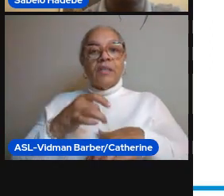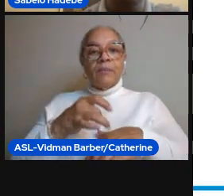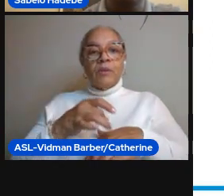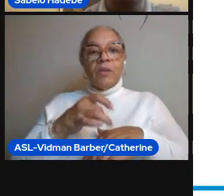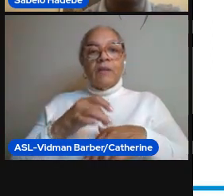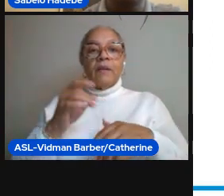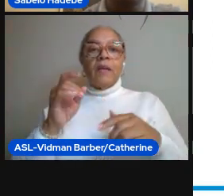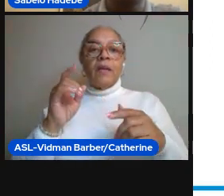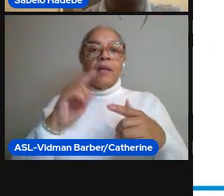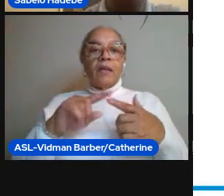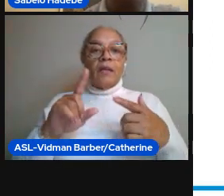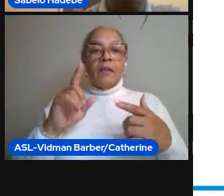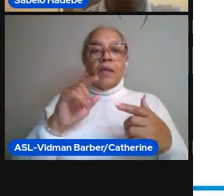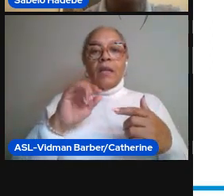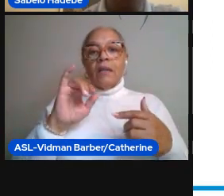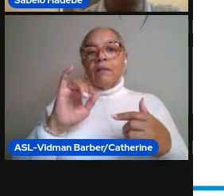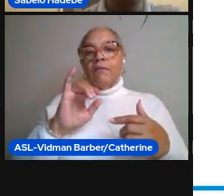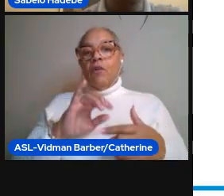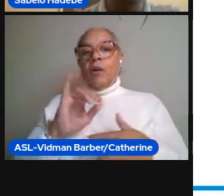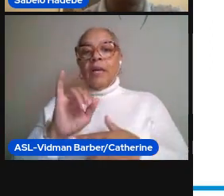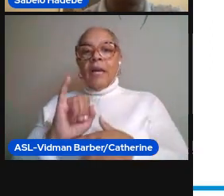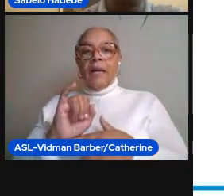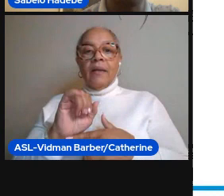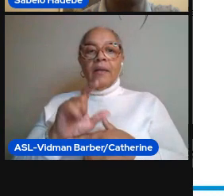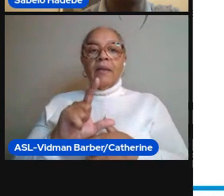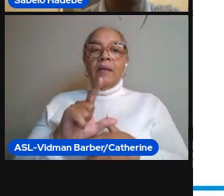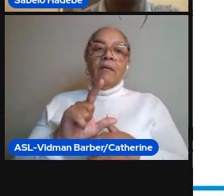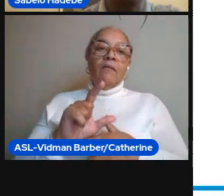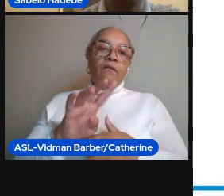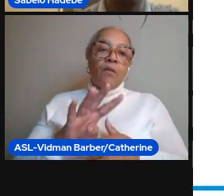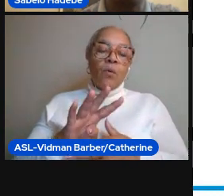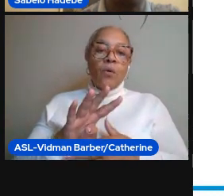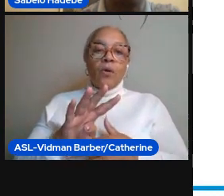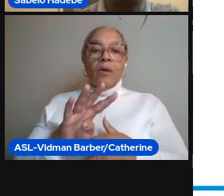or interleukin-13, then you look at expression of